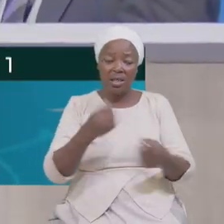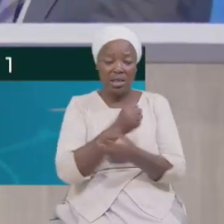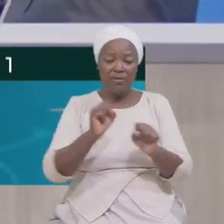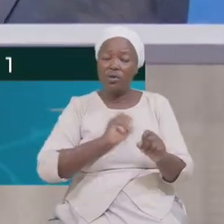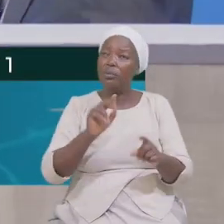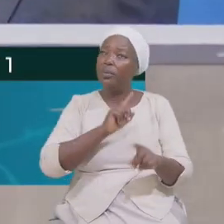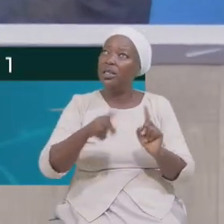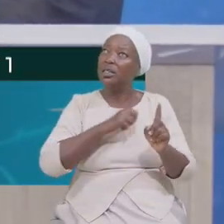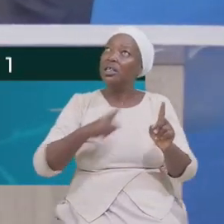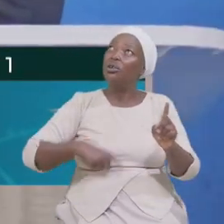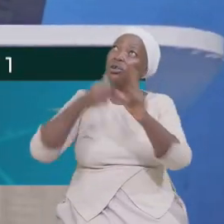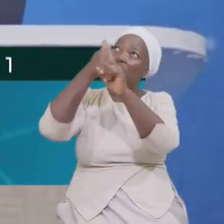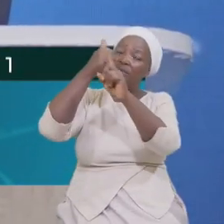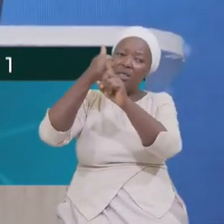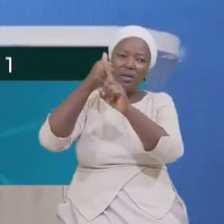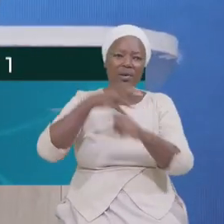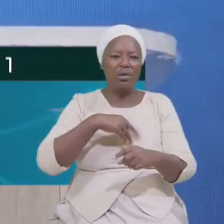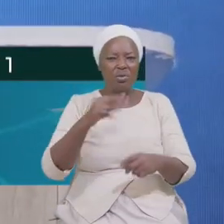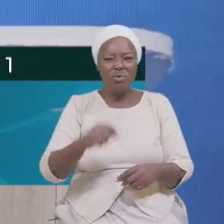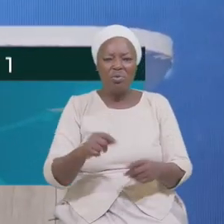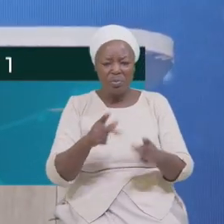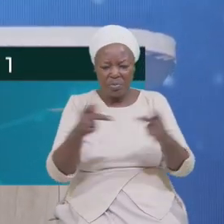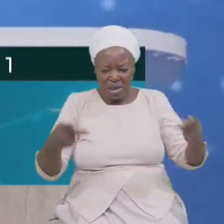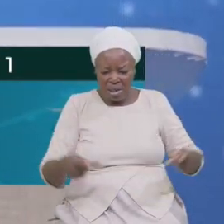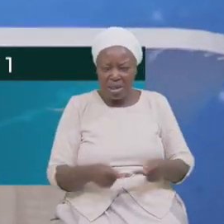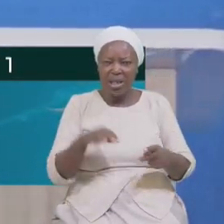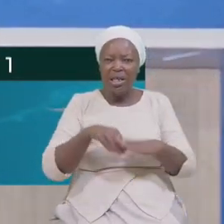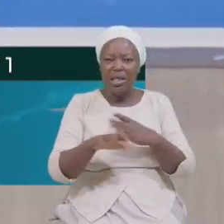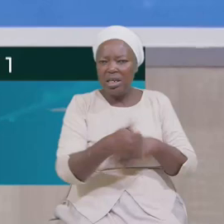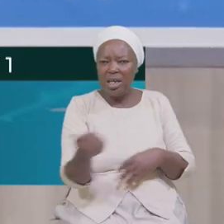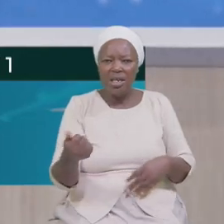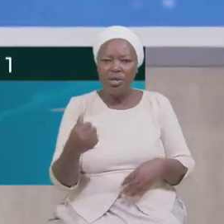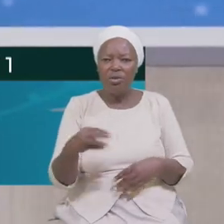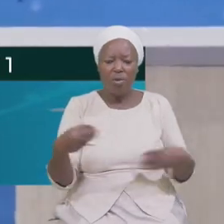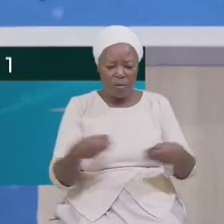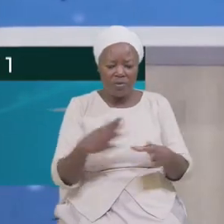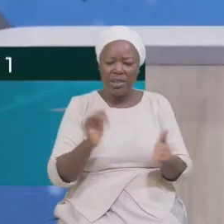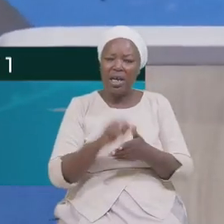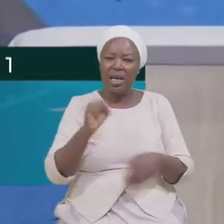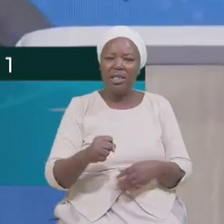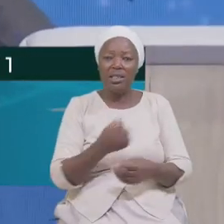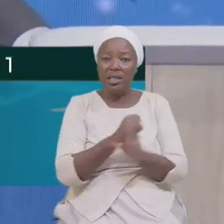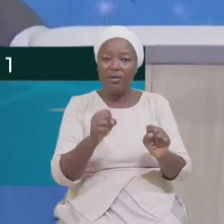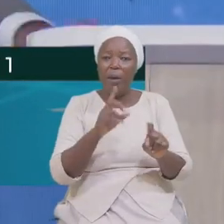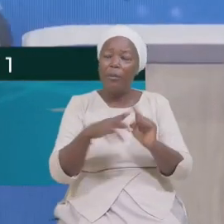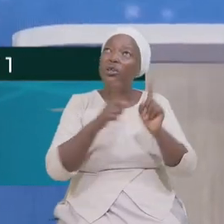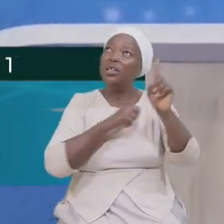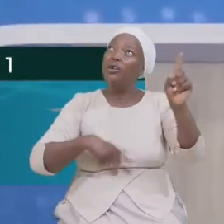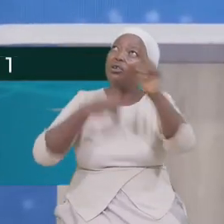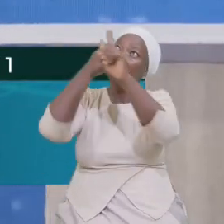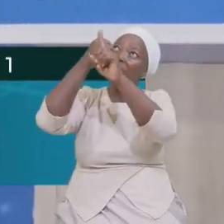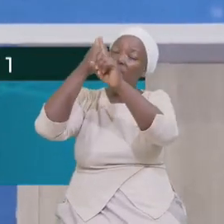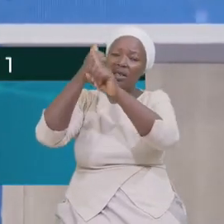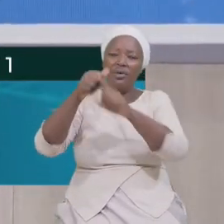no office and there is no position in any office that can save, but the Lord himself shall give